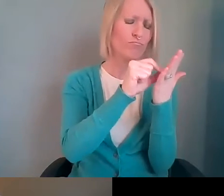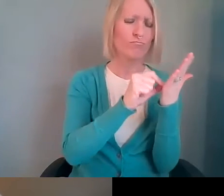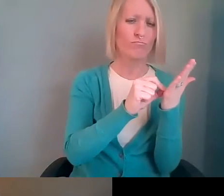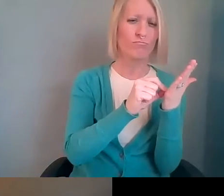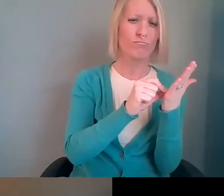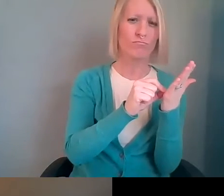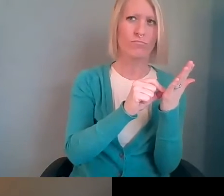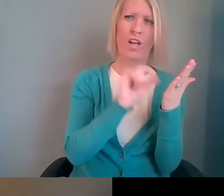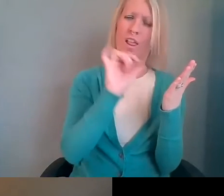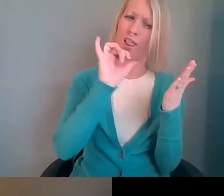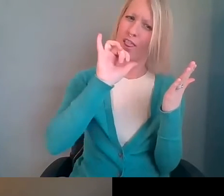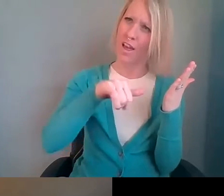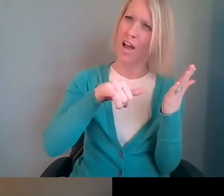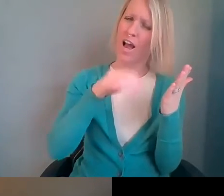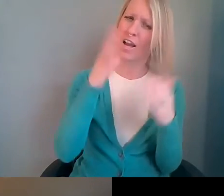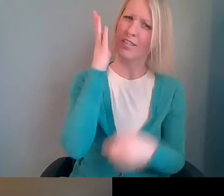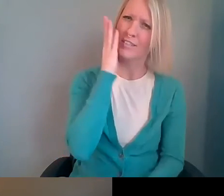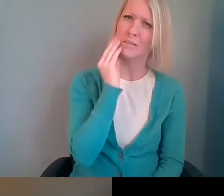pen up and use it.